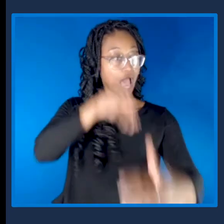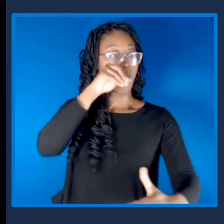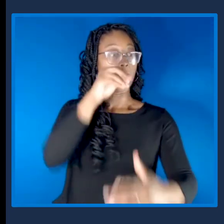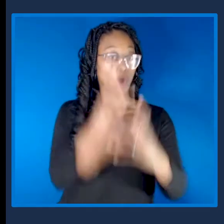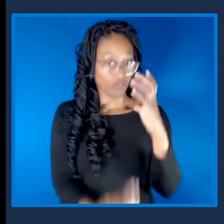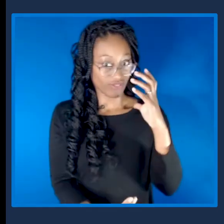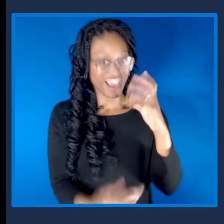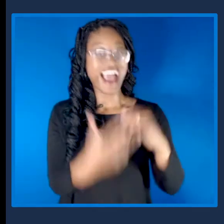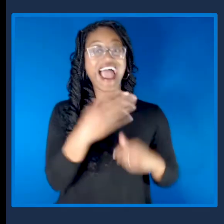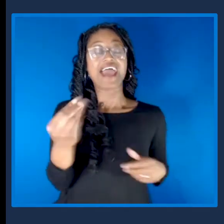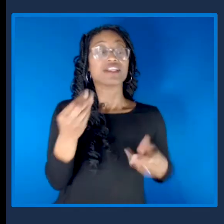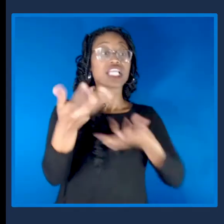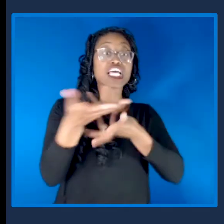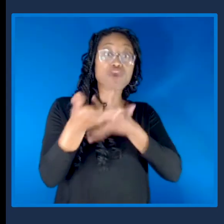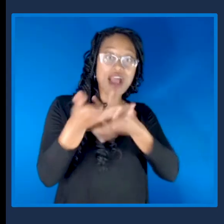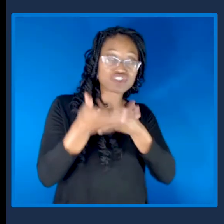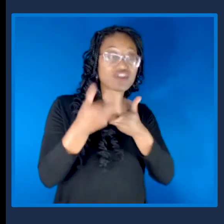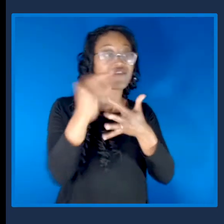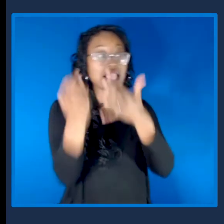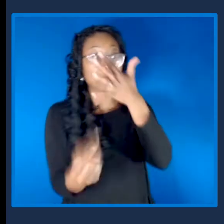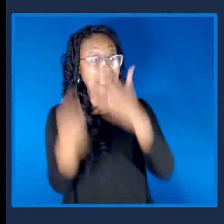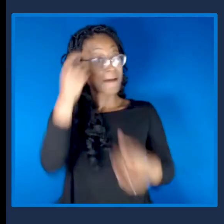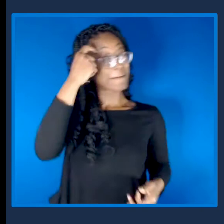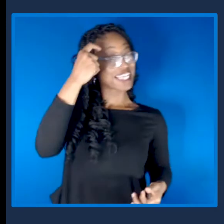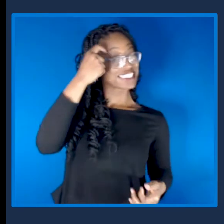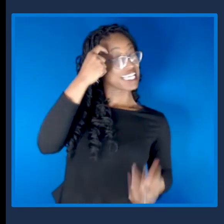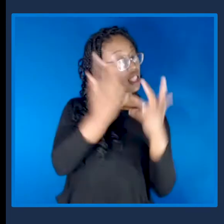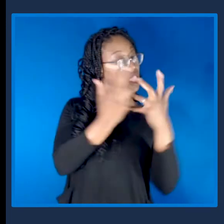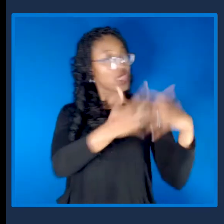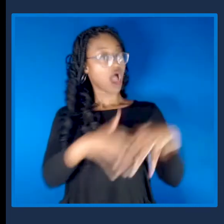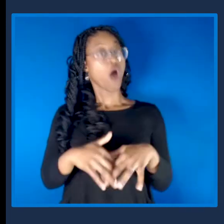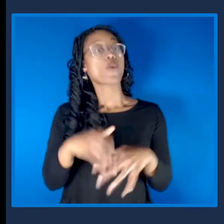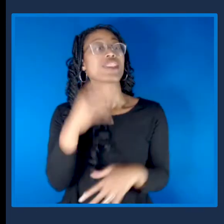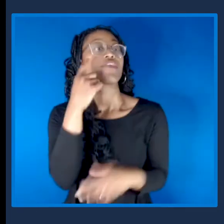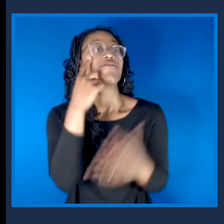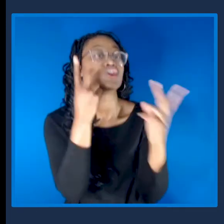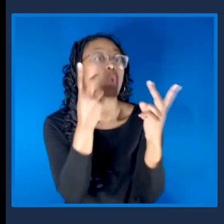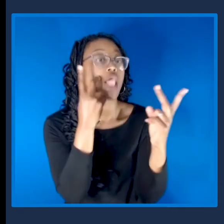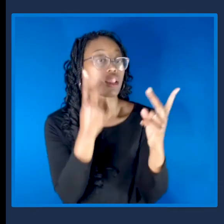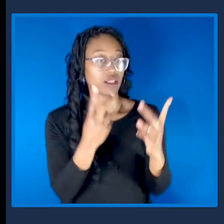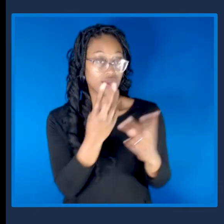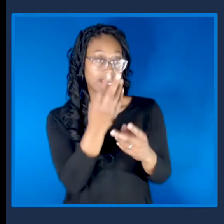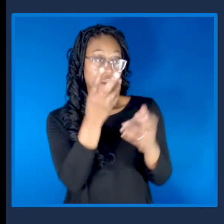and aligns with how it would be read visually.